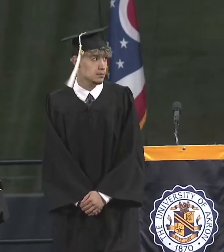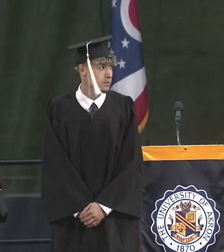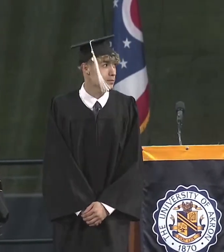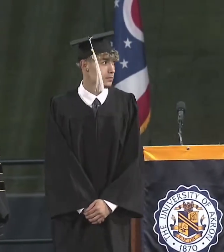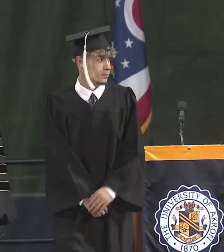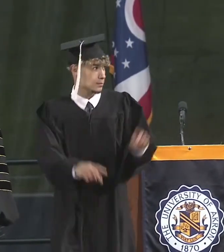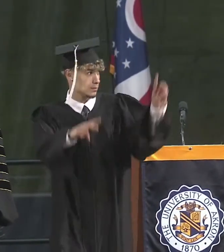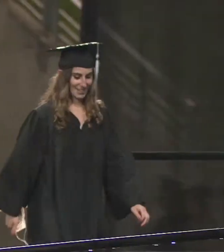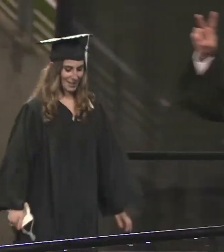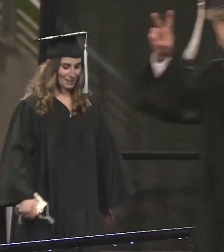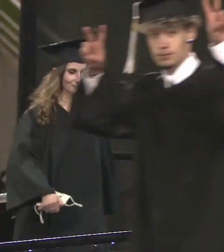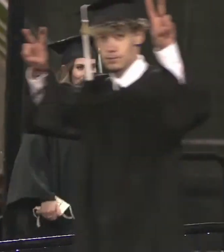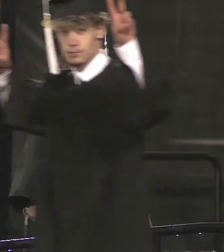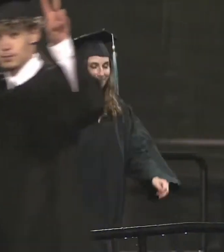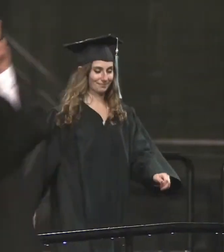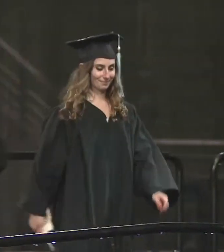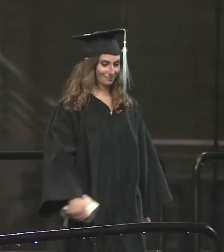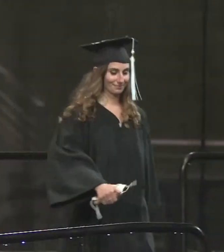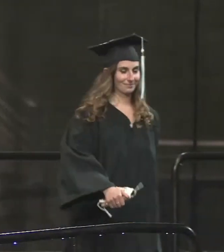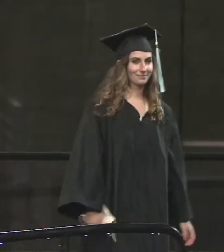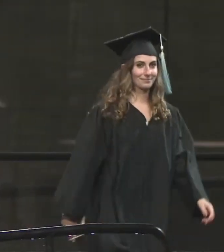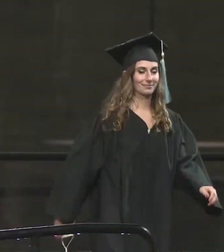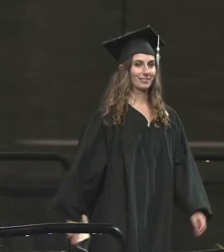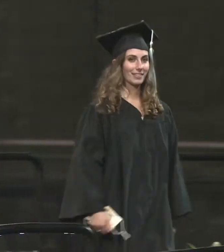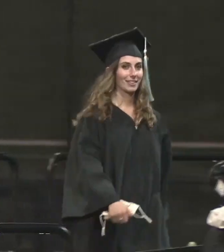Sydney Green.